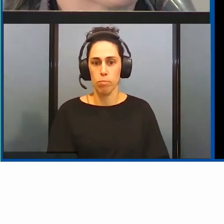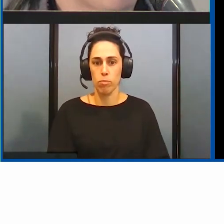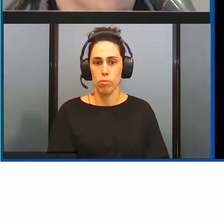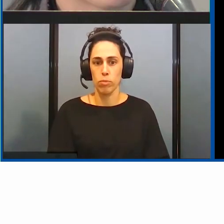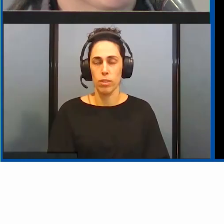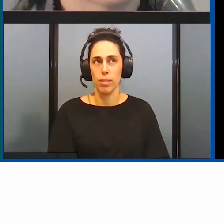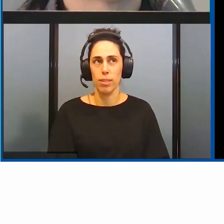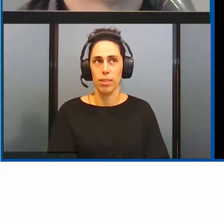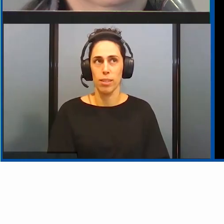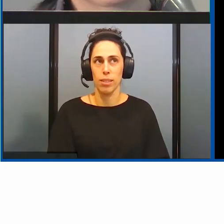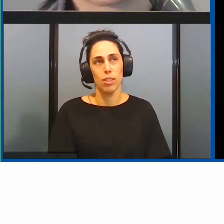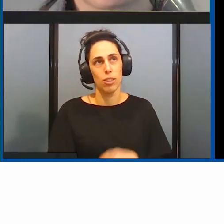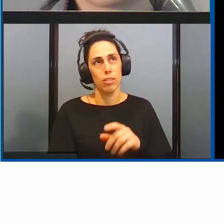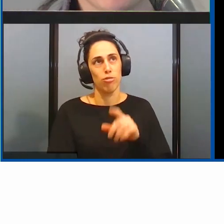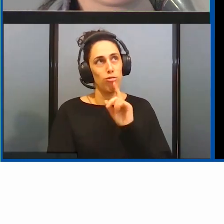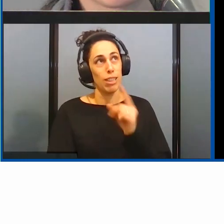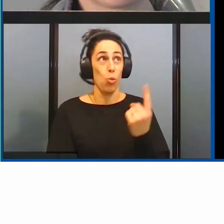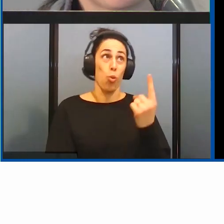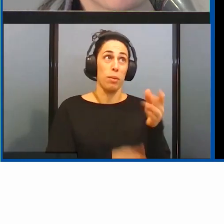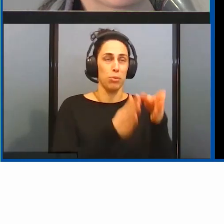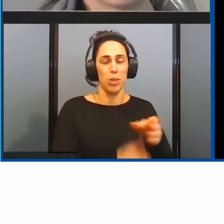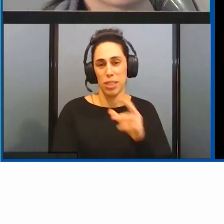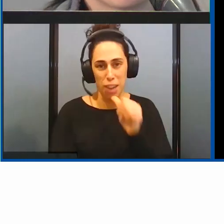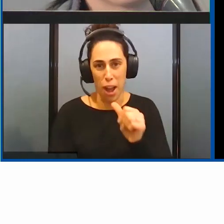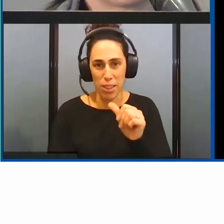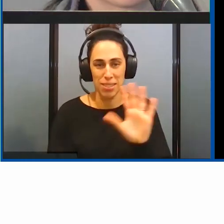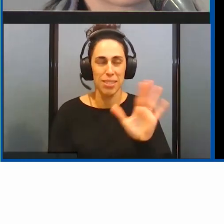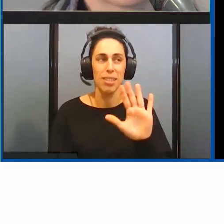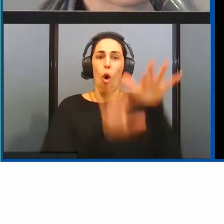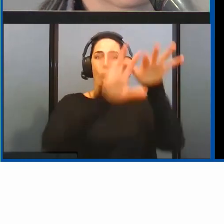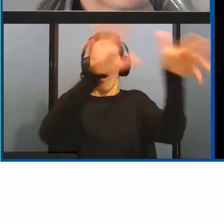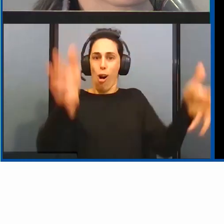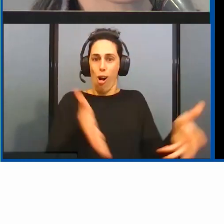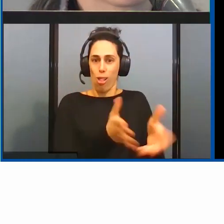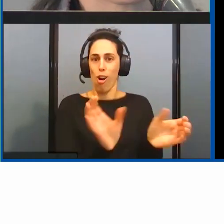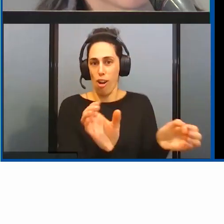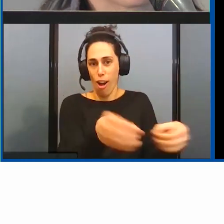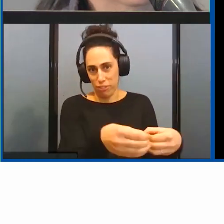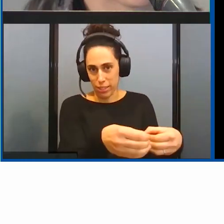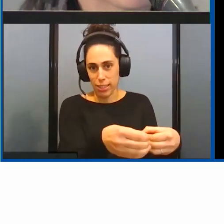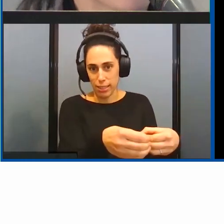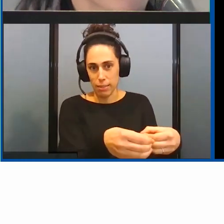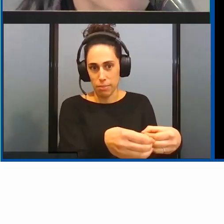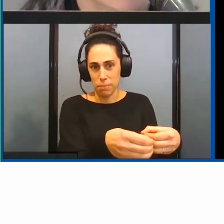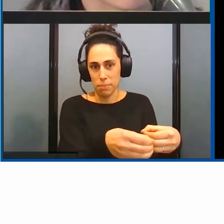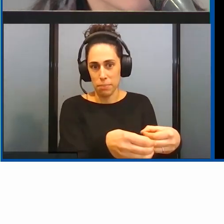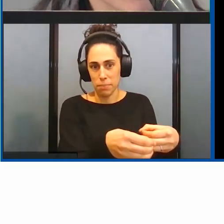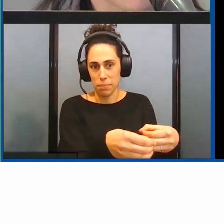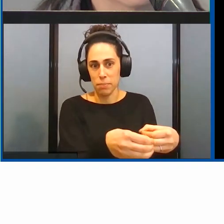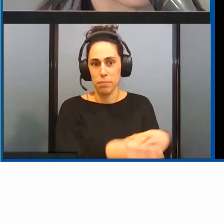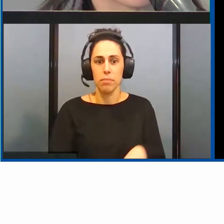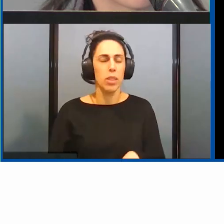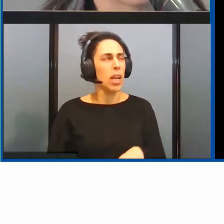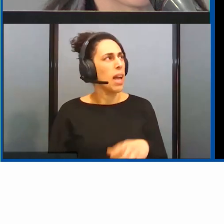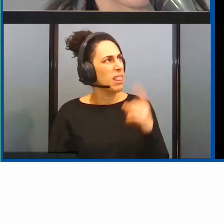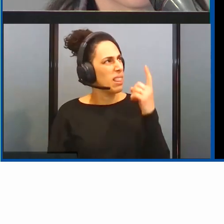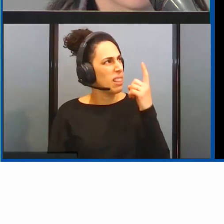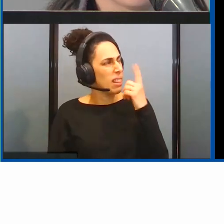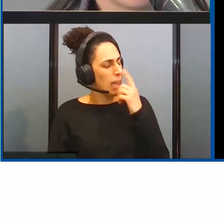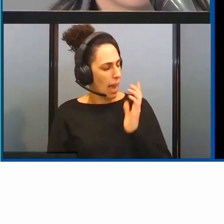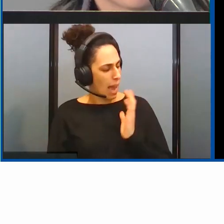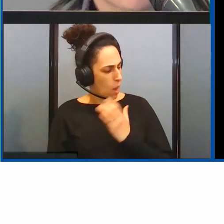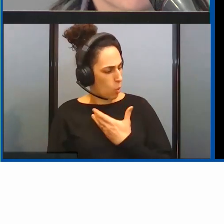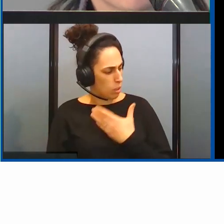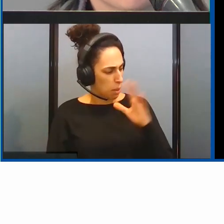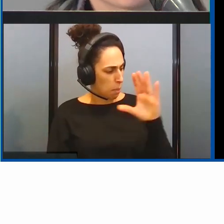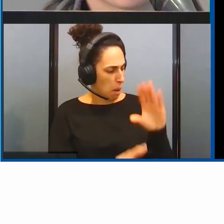head advocate the advocate, but then there's a body. So our Ontario Child and Youth Advocates office had about 80 staff in